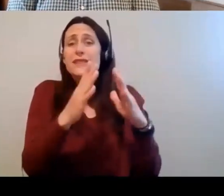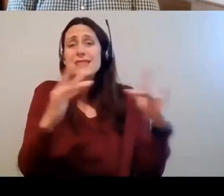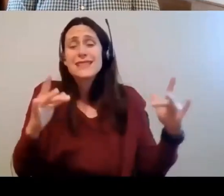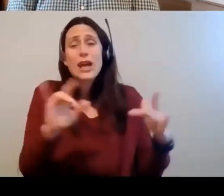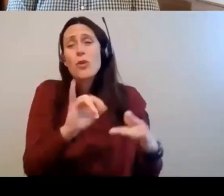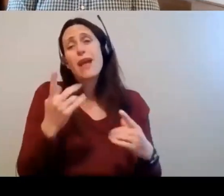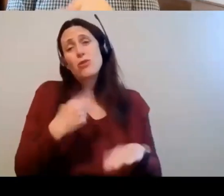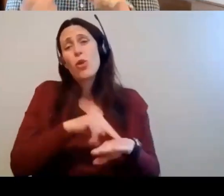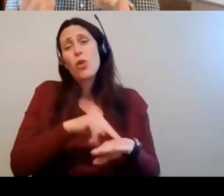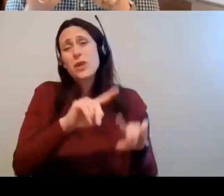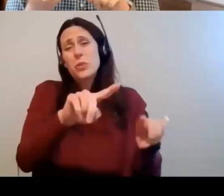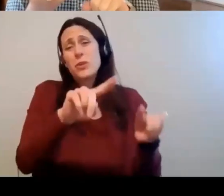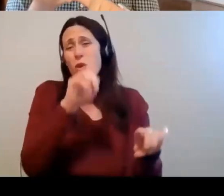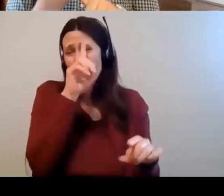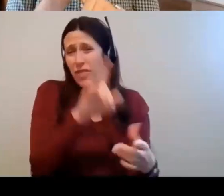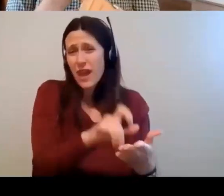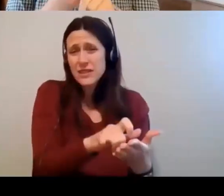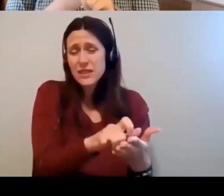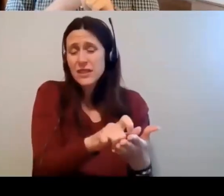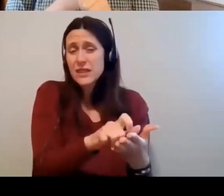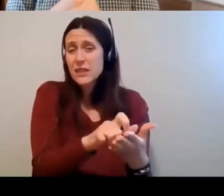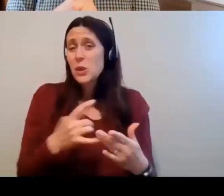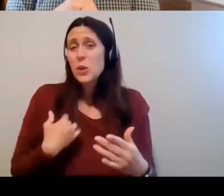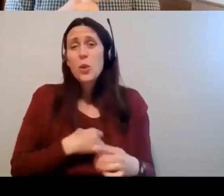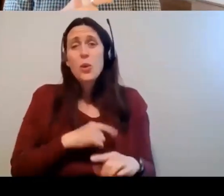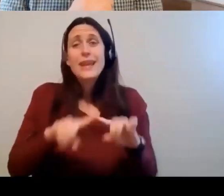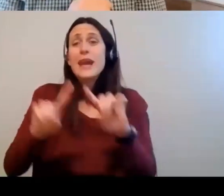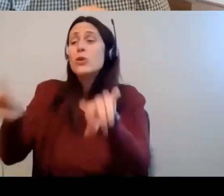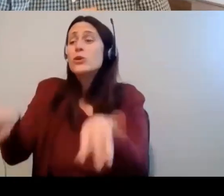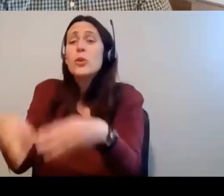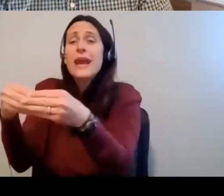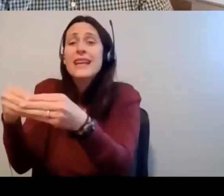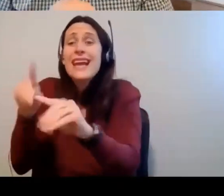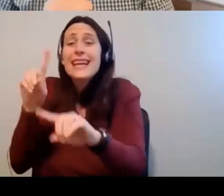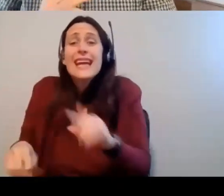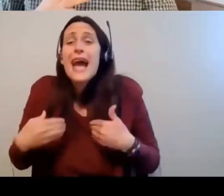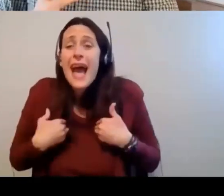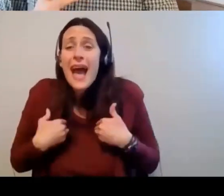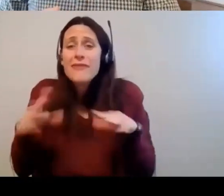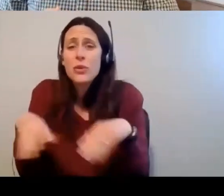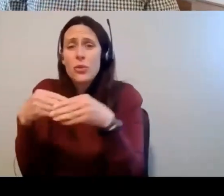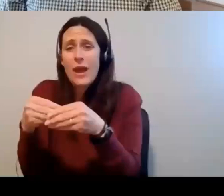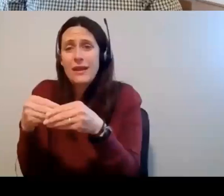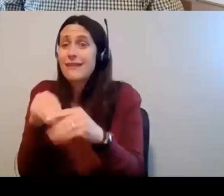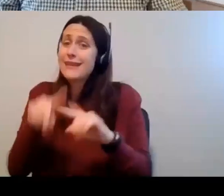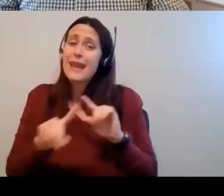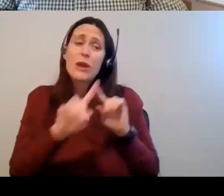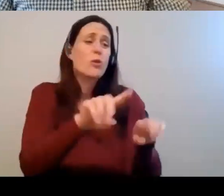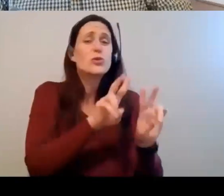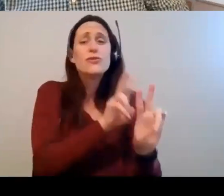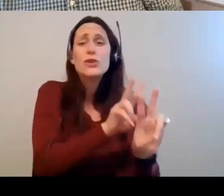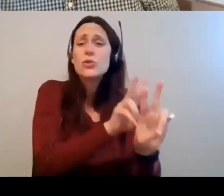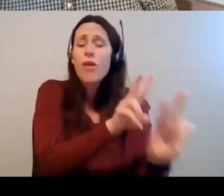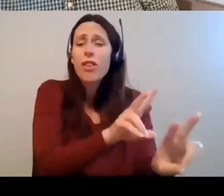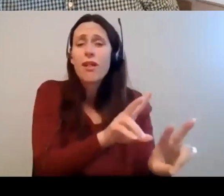do, right? We can't attend a wedding. We can't even have a wedding. We can't attend a funeral.